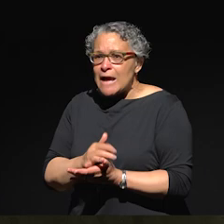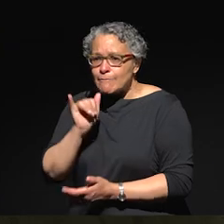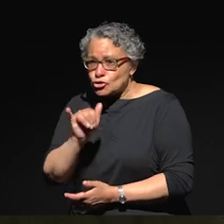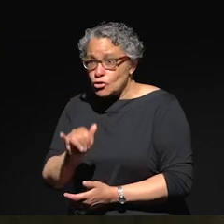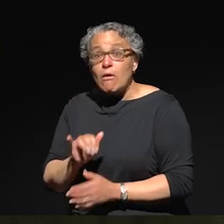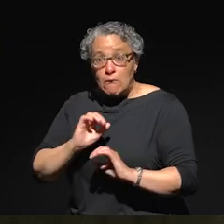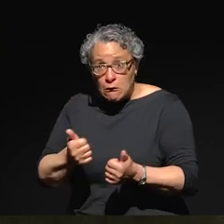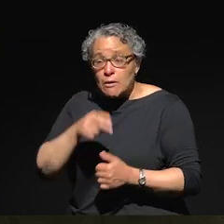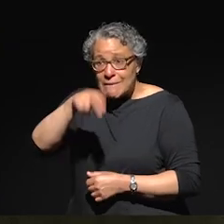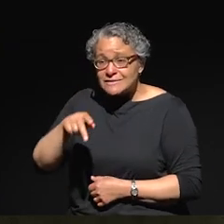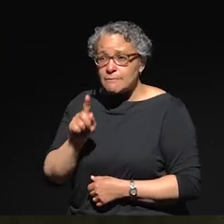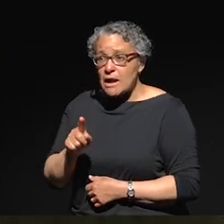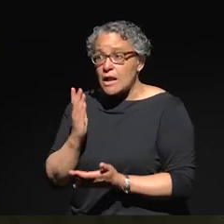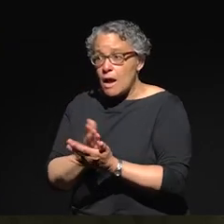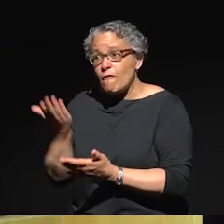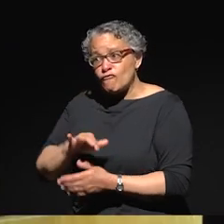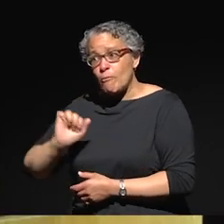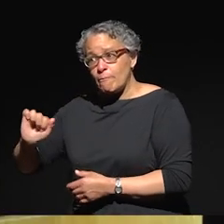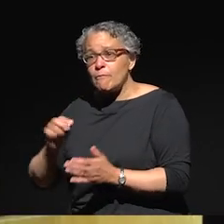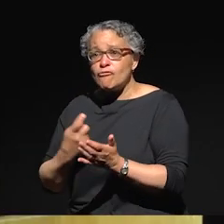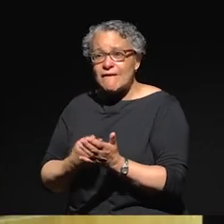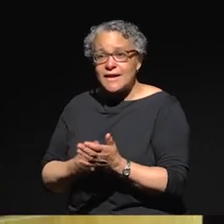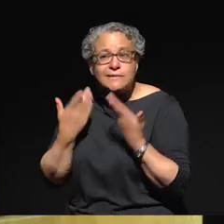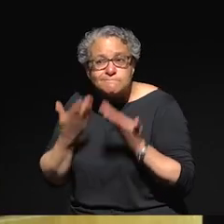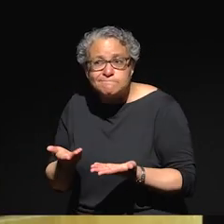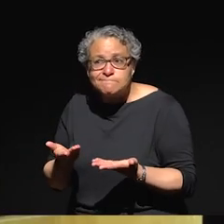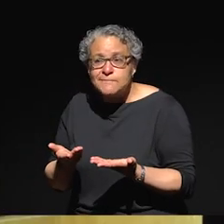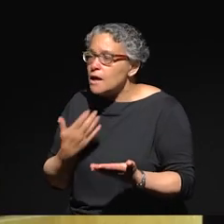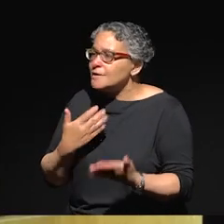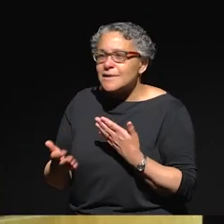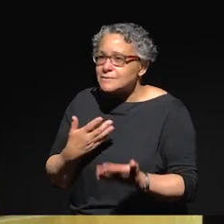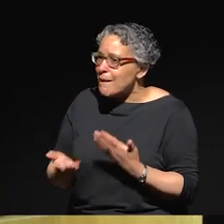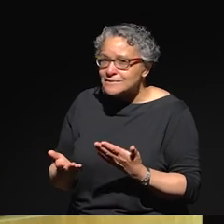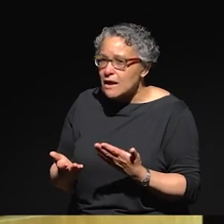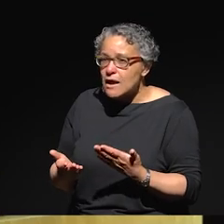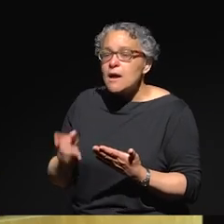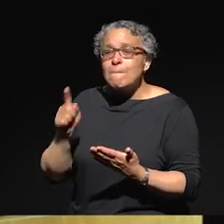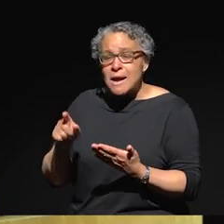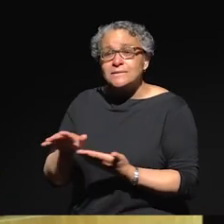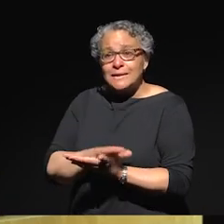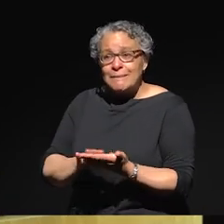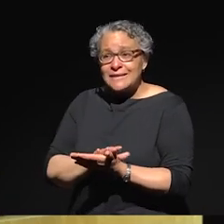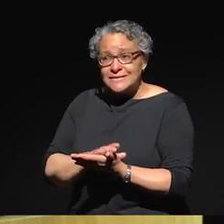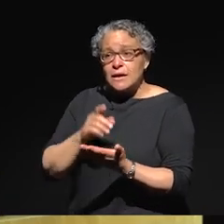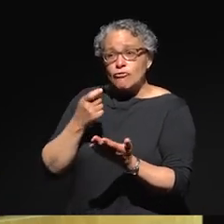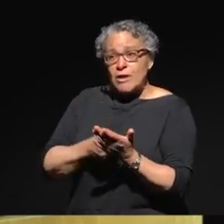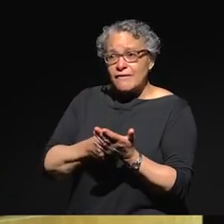painting. And it doesn't, even if it's not, it doesn't undermine the point that Raphael looks to Leonardo,